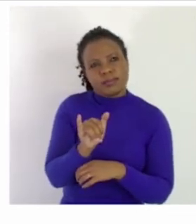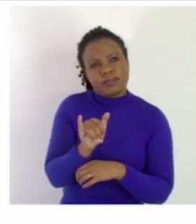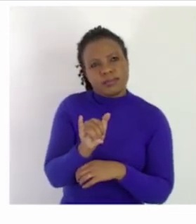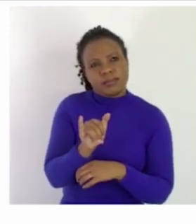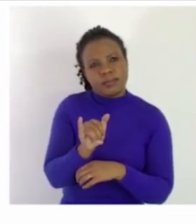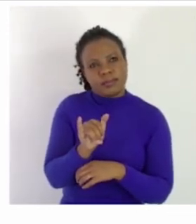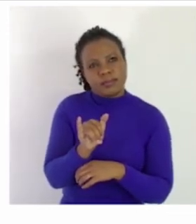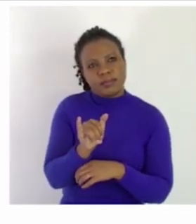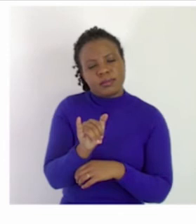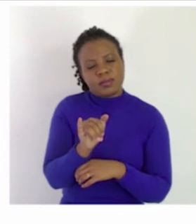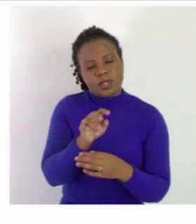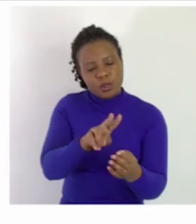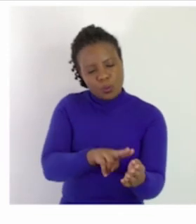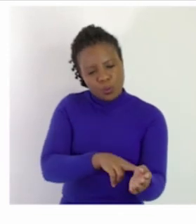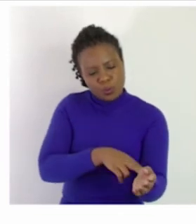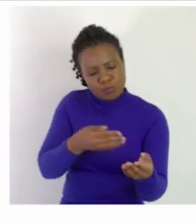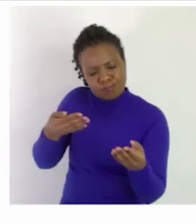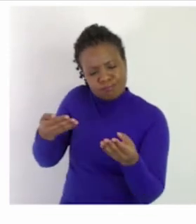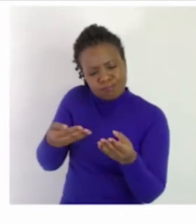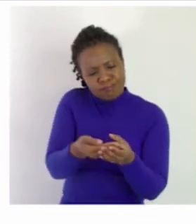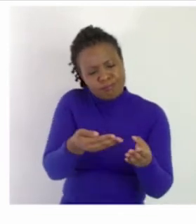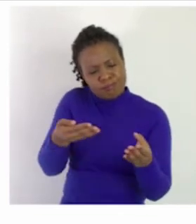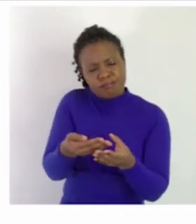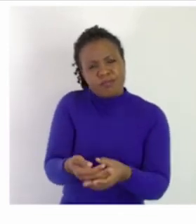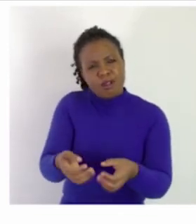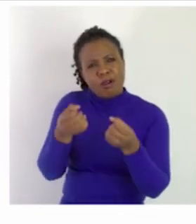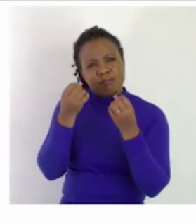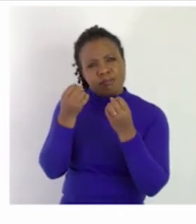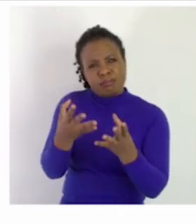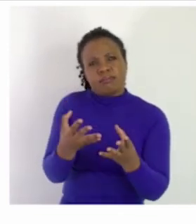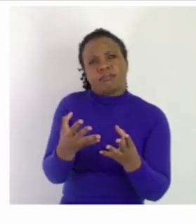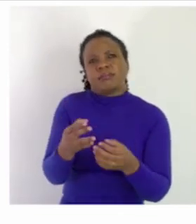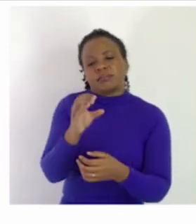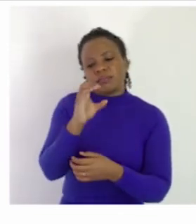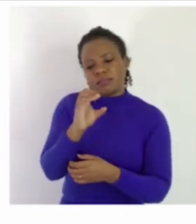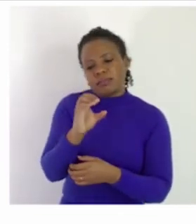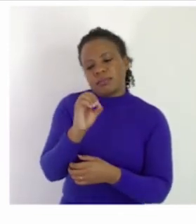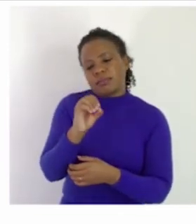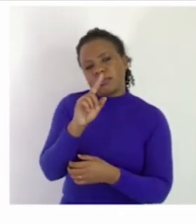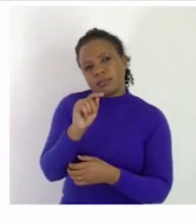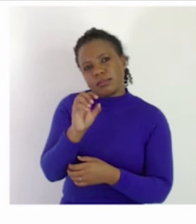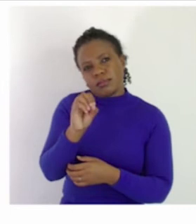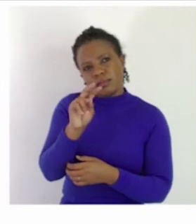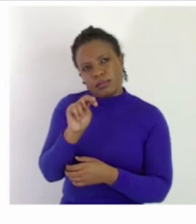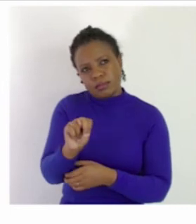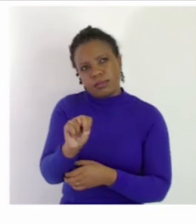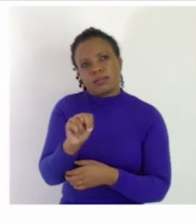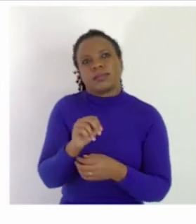The duvet is filled with lots of cotton.